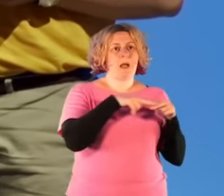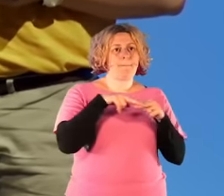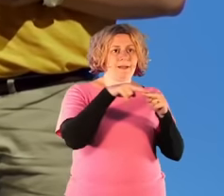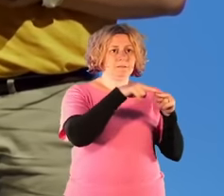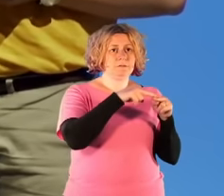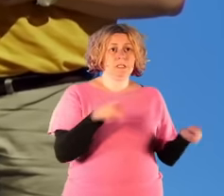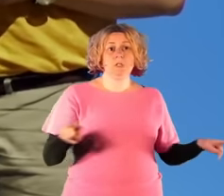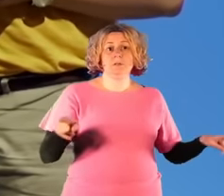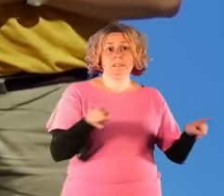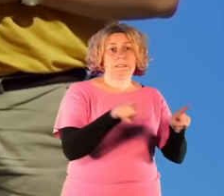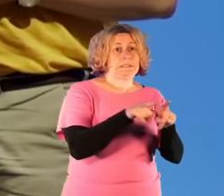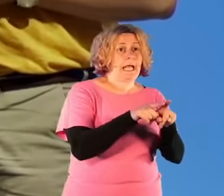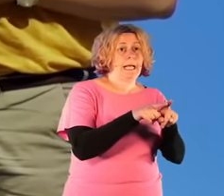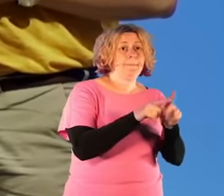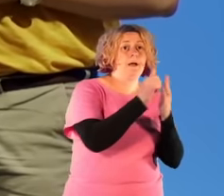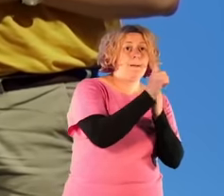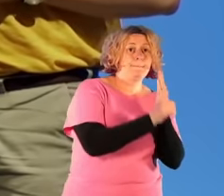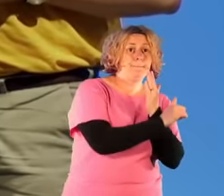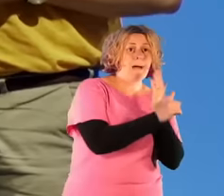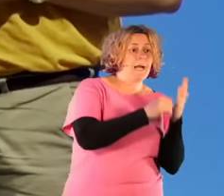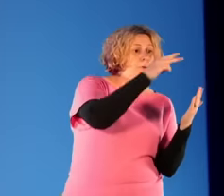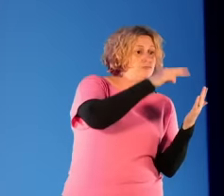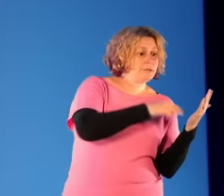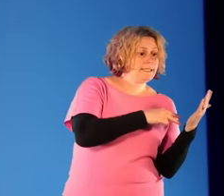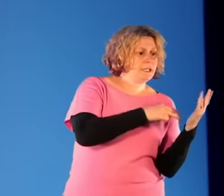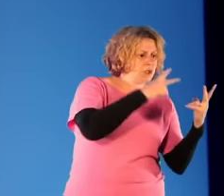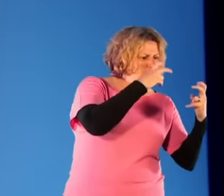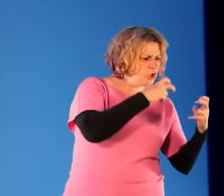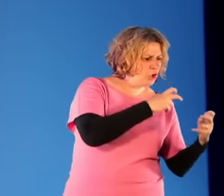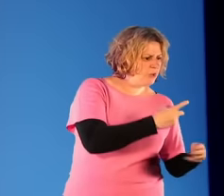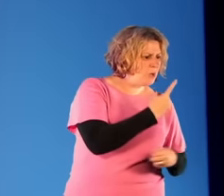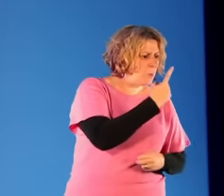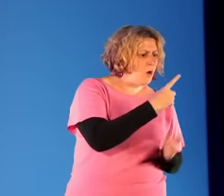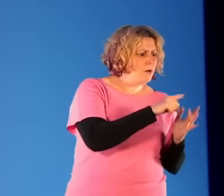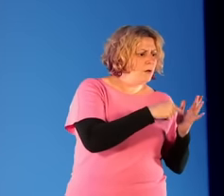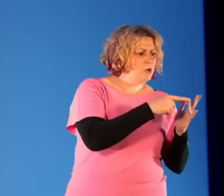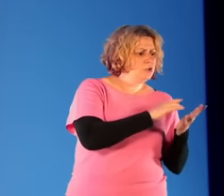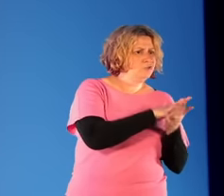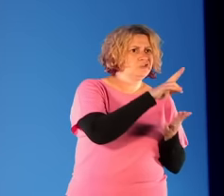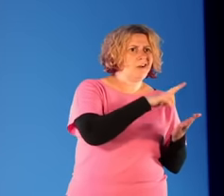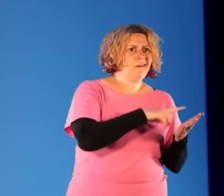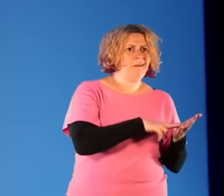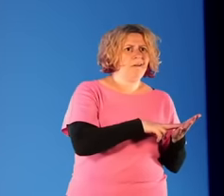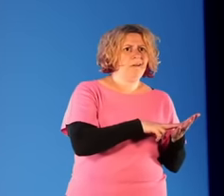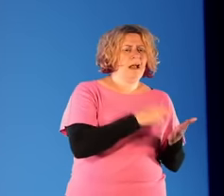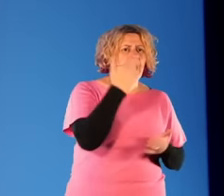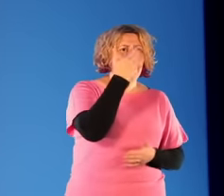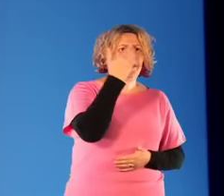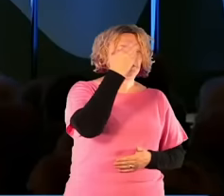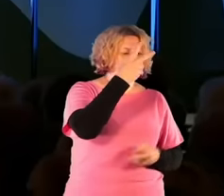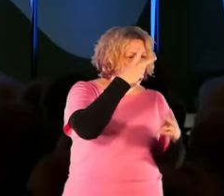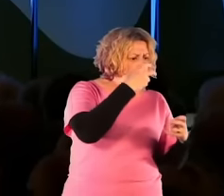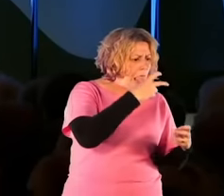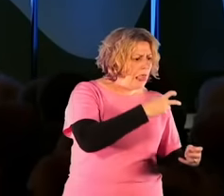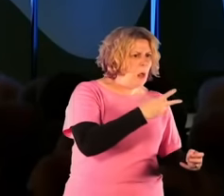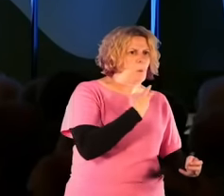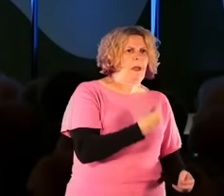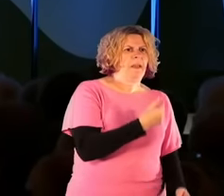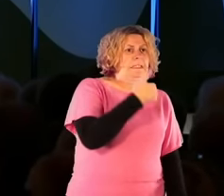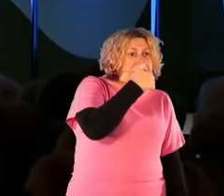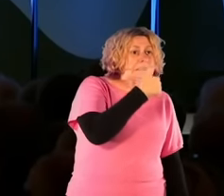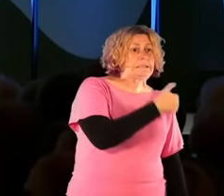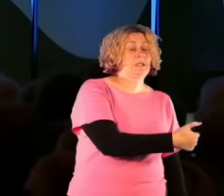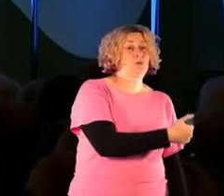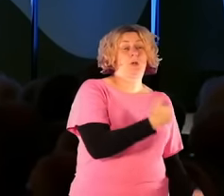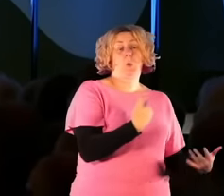doing in the morning Bible reading, which is looking at 1 John. Imagine looking at 1 John with a 6-year-old. That's extraordinary. Thank you, Phil. How have you